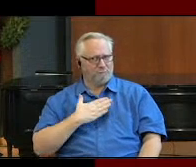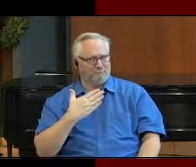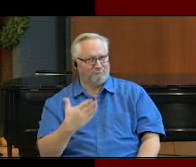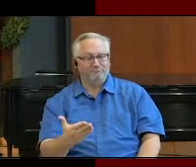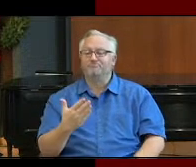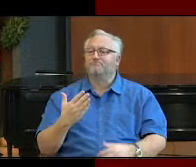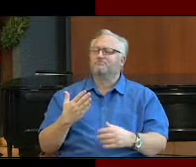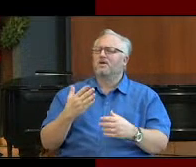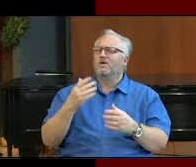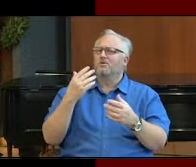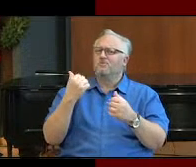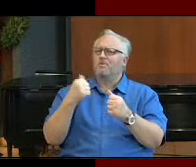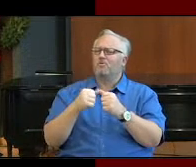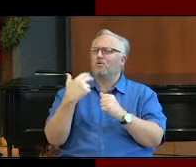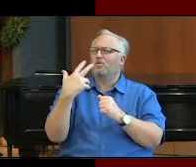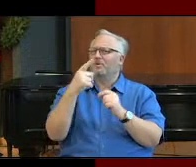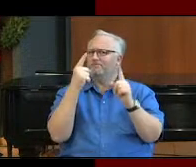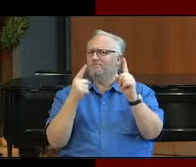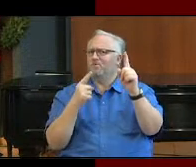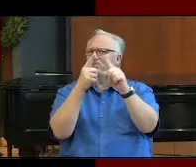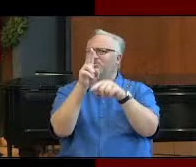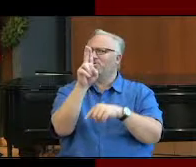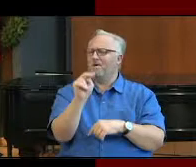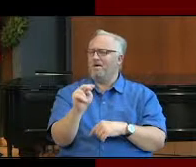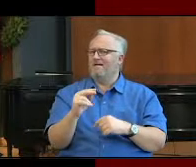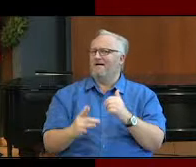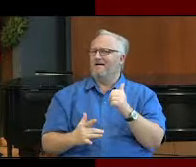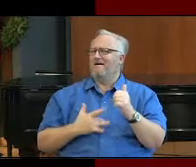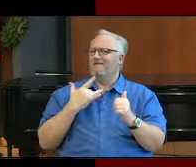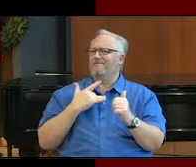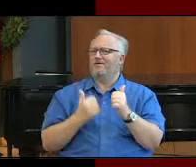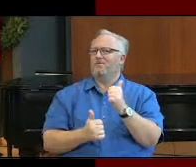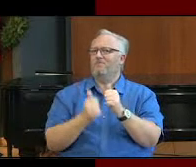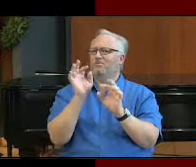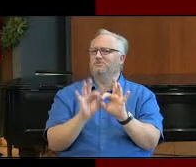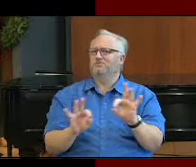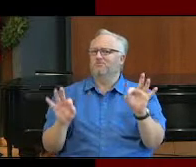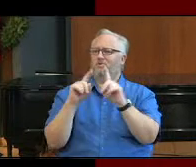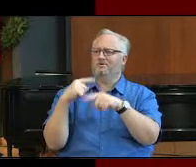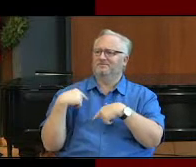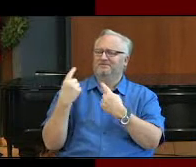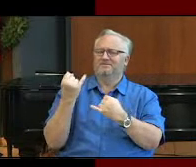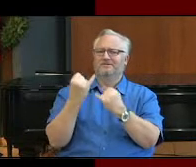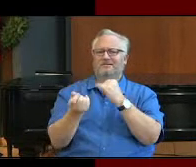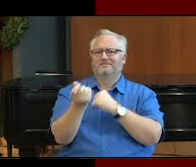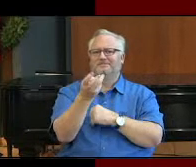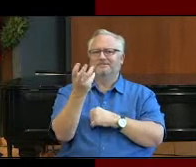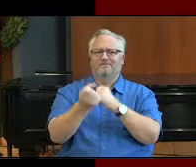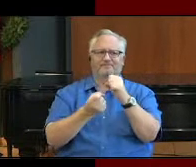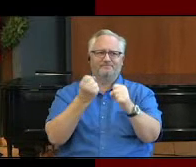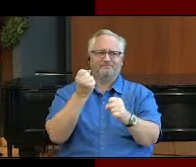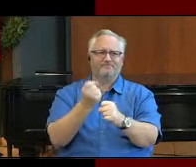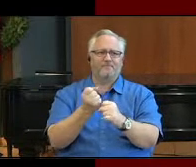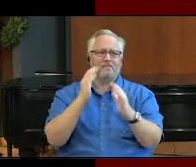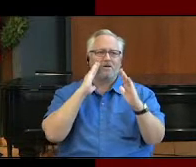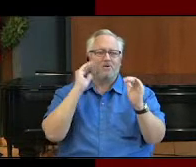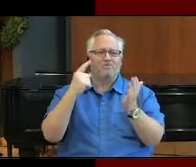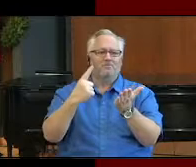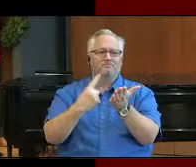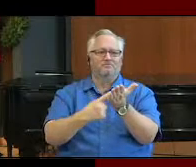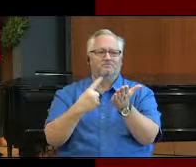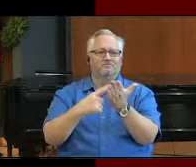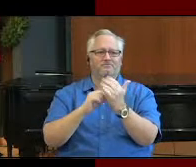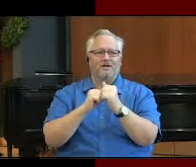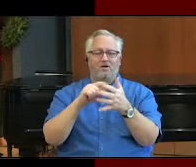recall three initiatives at the UN that I feel most significant over the past years. I hope discussing how